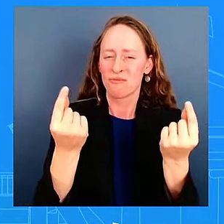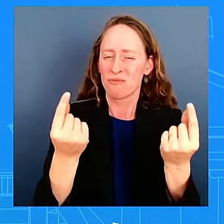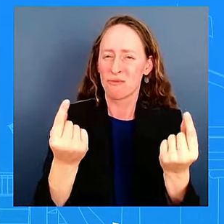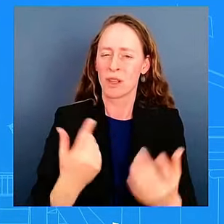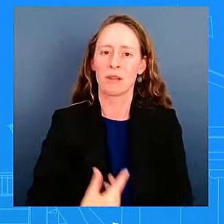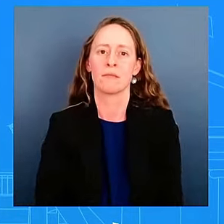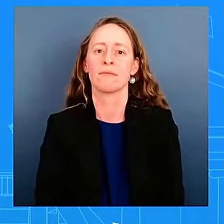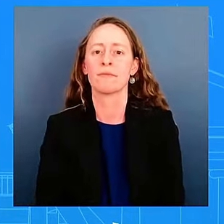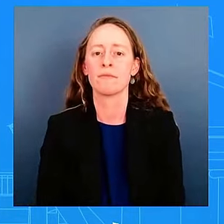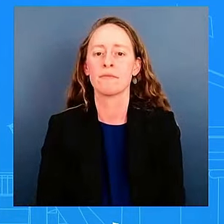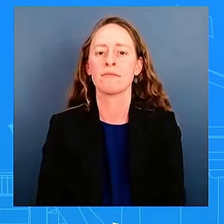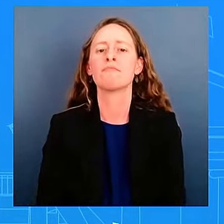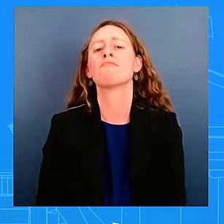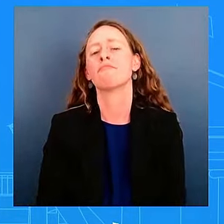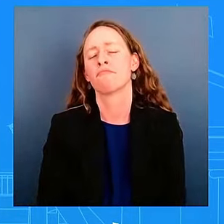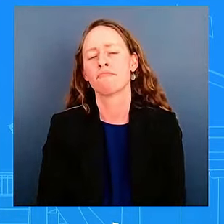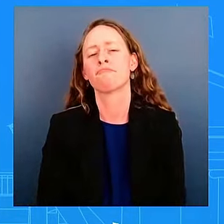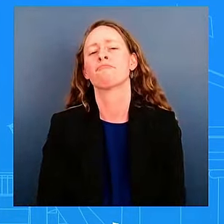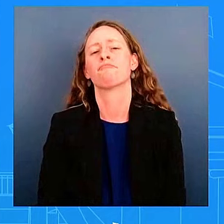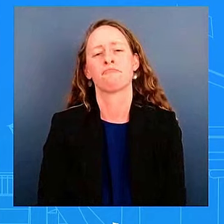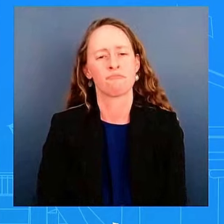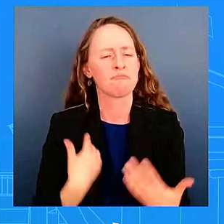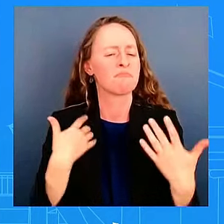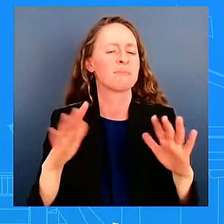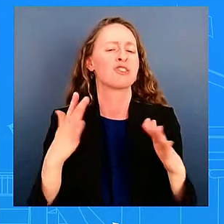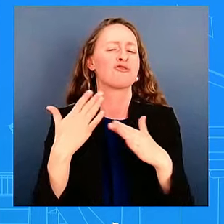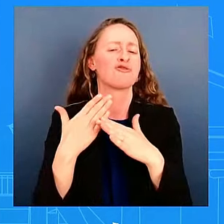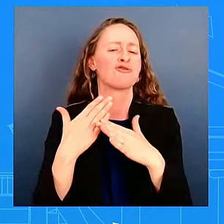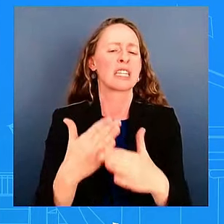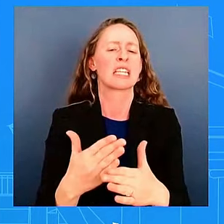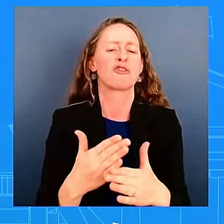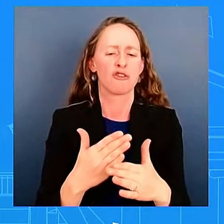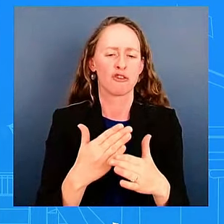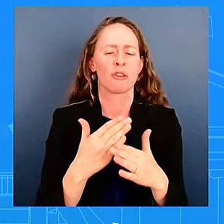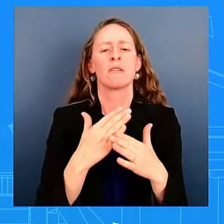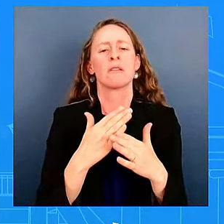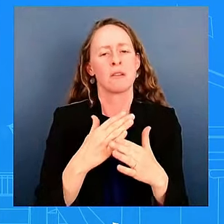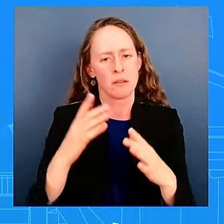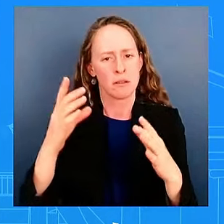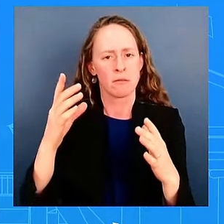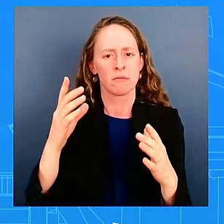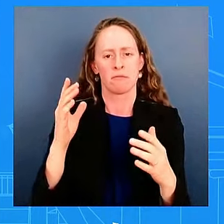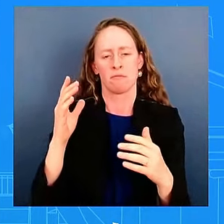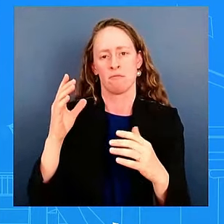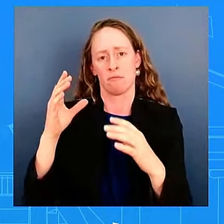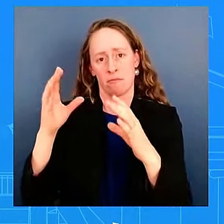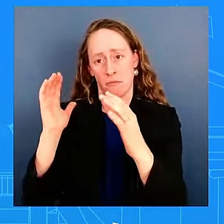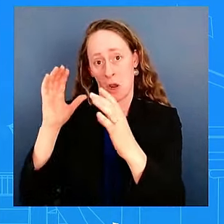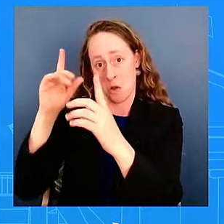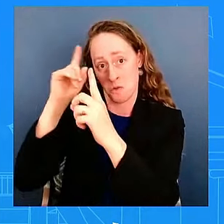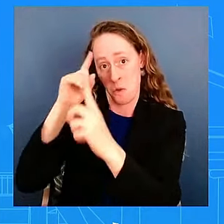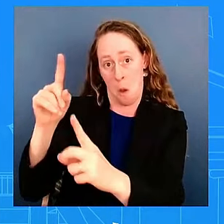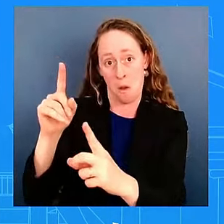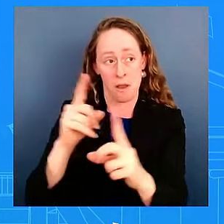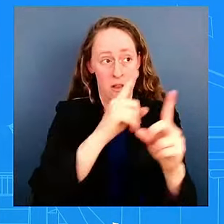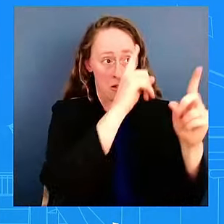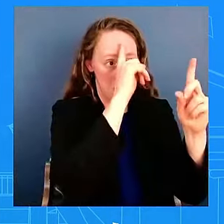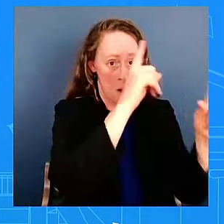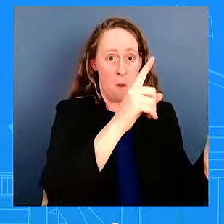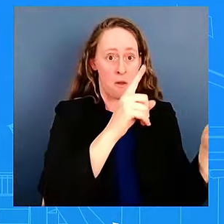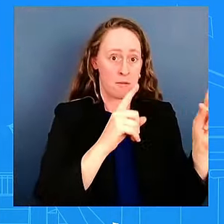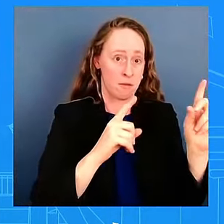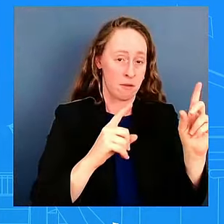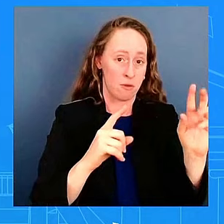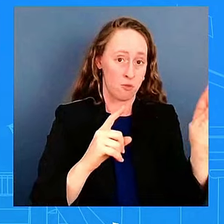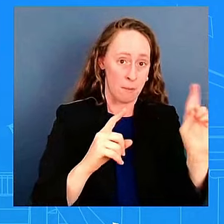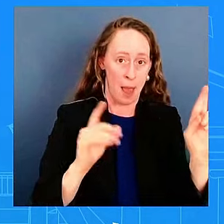has said, we have differences in our agenda. We do. What we believe is very different than what Republicans believe